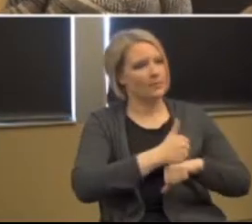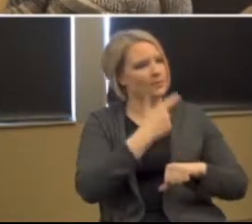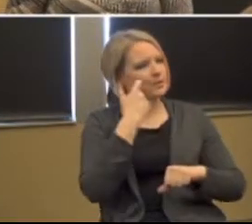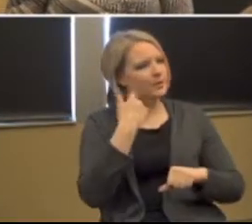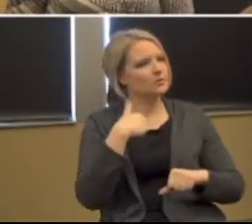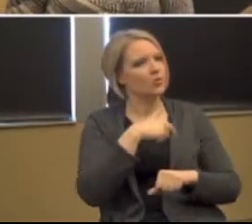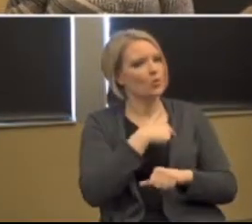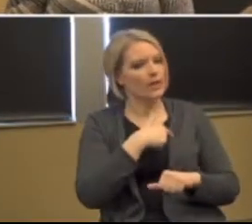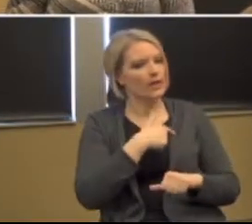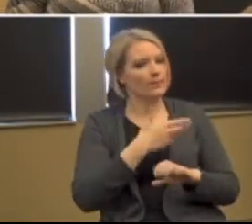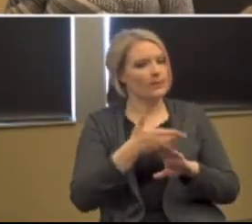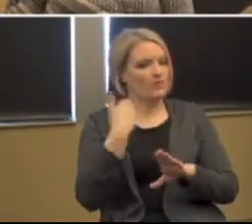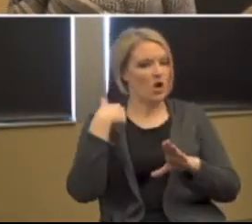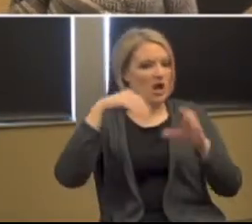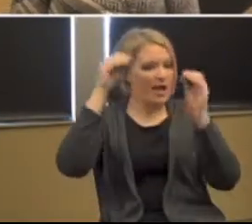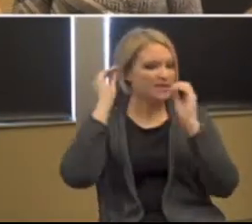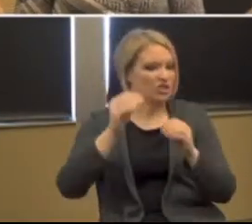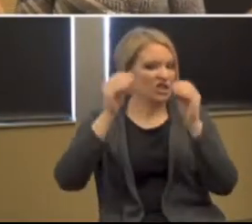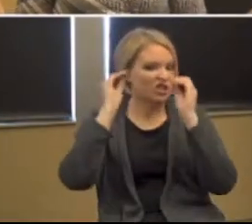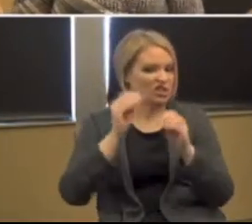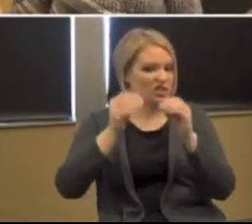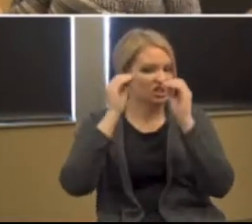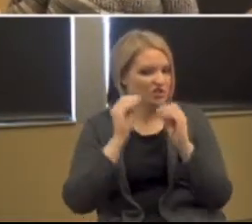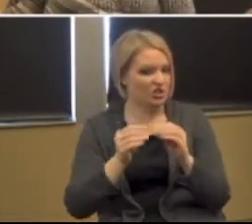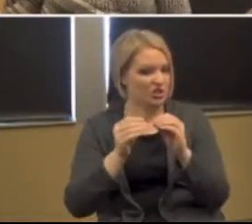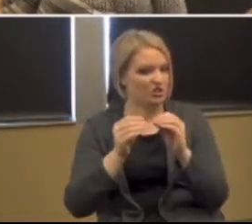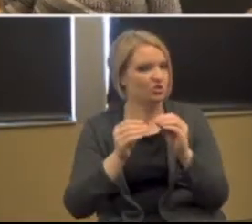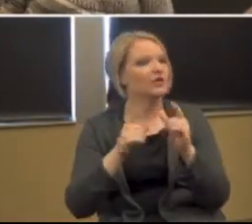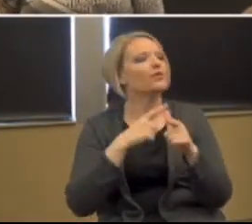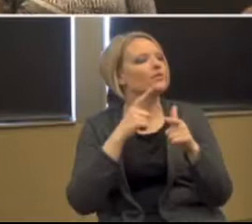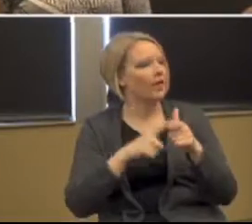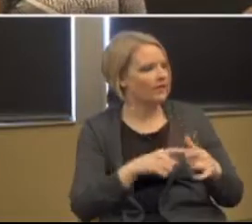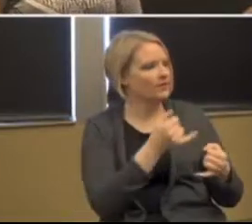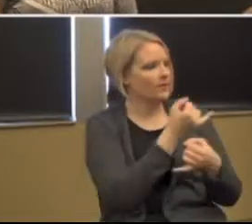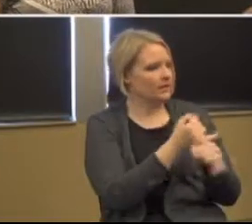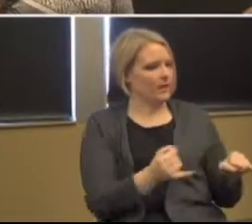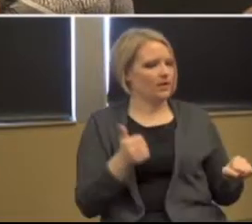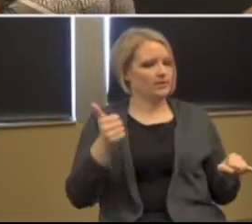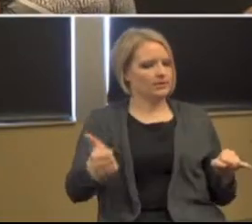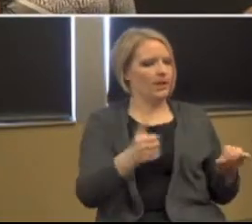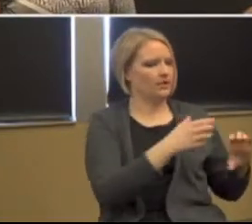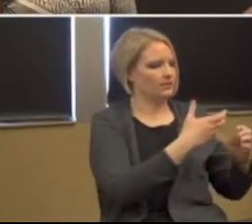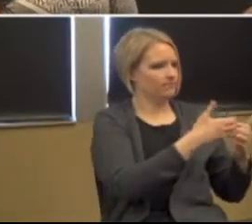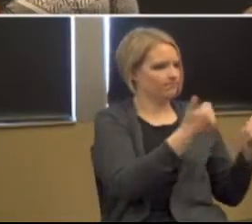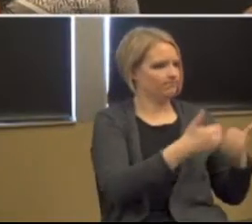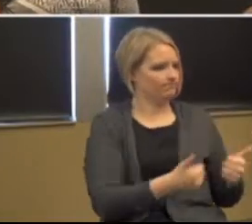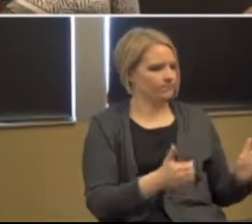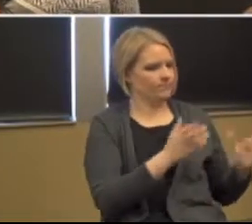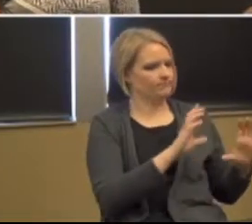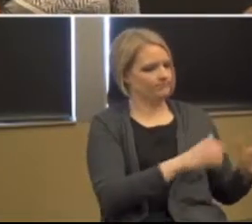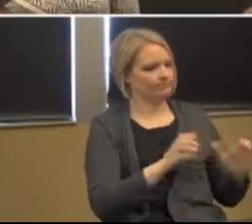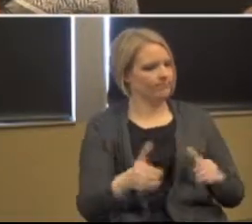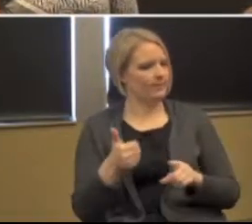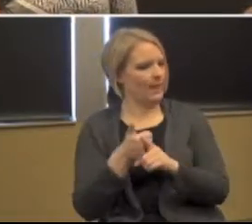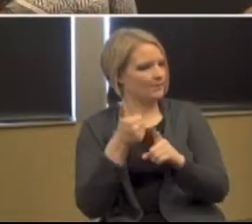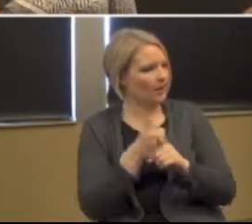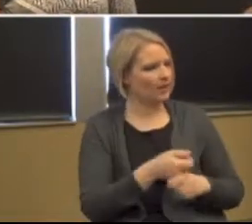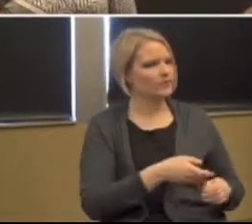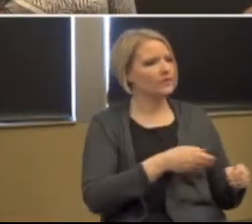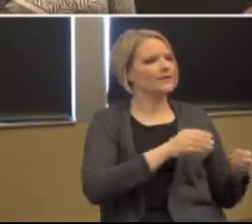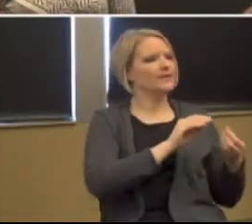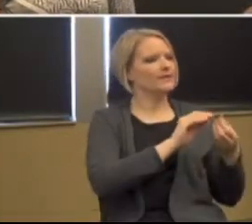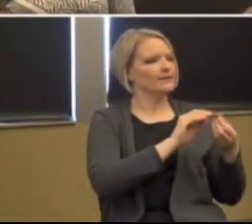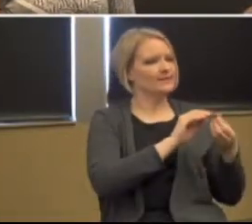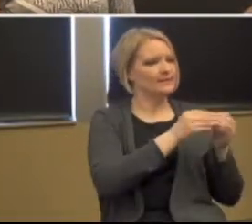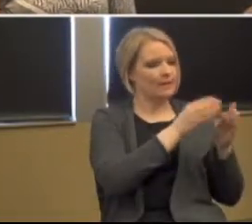did so much direct instruction on that then those became our independent work tasks. Sequencing,